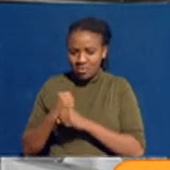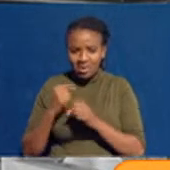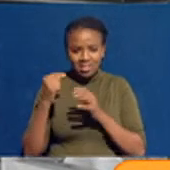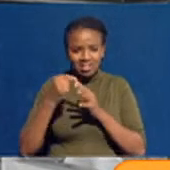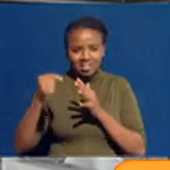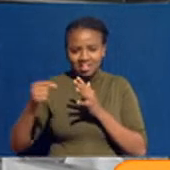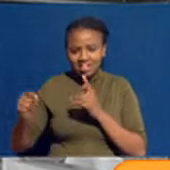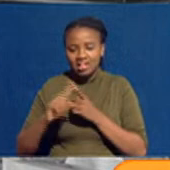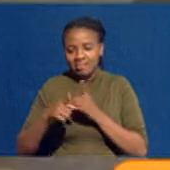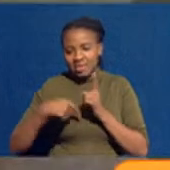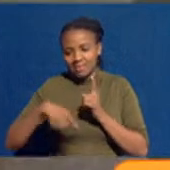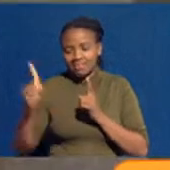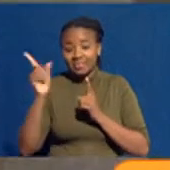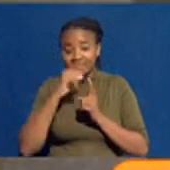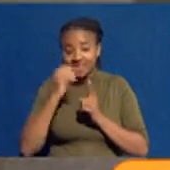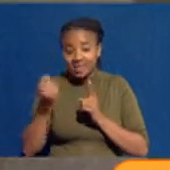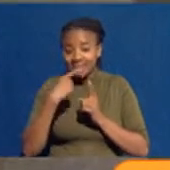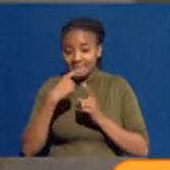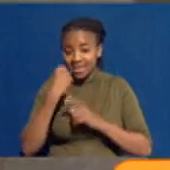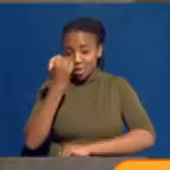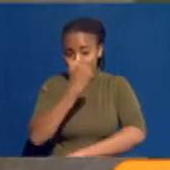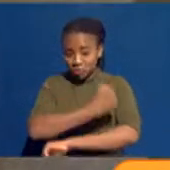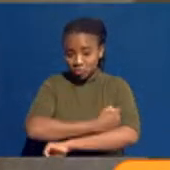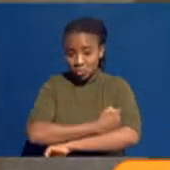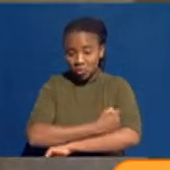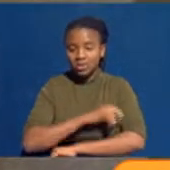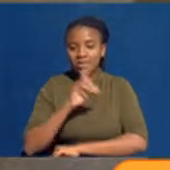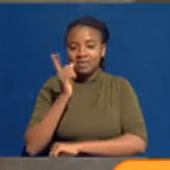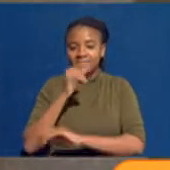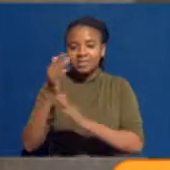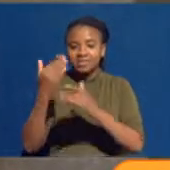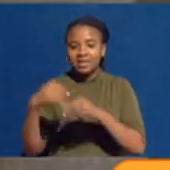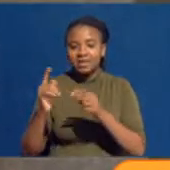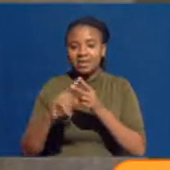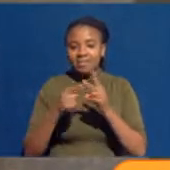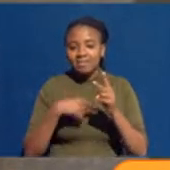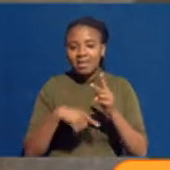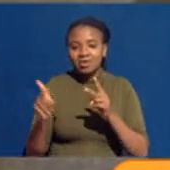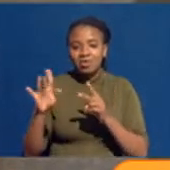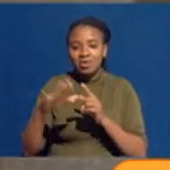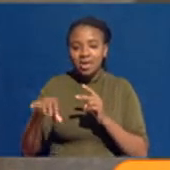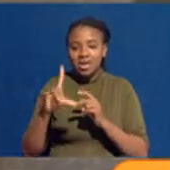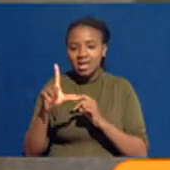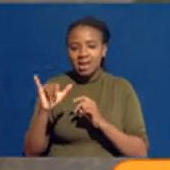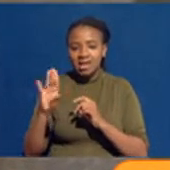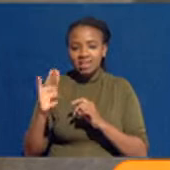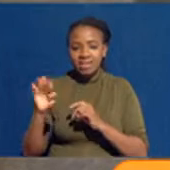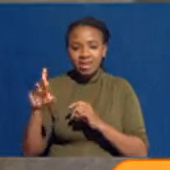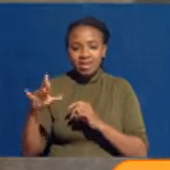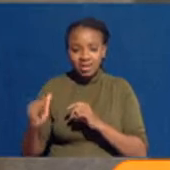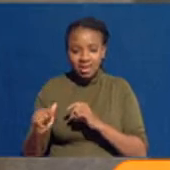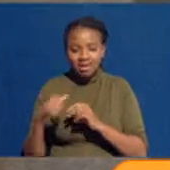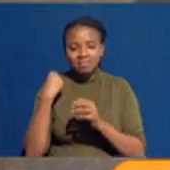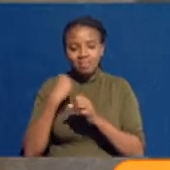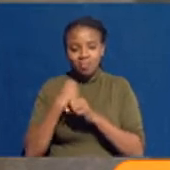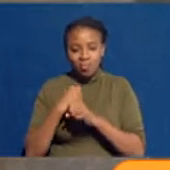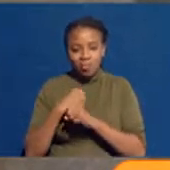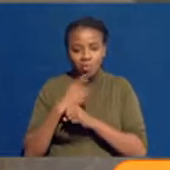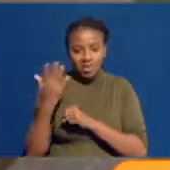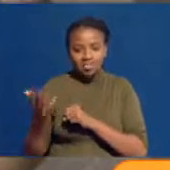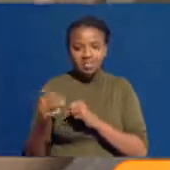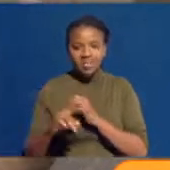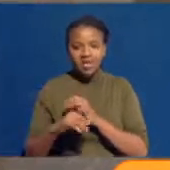gone to medical school. So then I came and I worked in West Africa and Sierra Leone and Liberia for 2.5 years as the Area Peace Corps medical